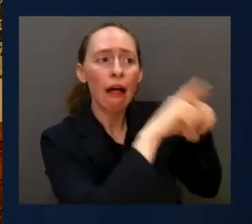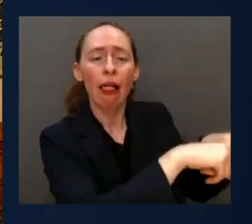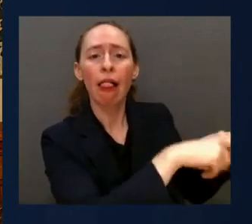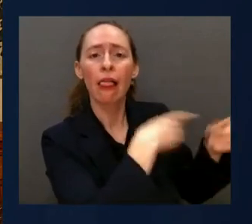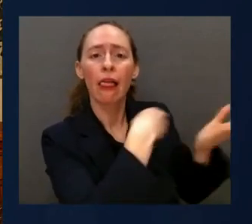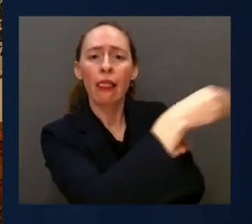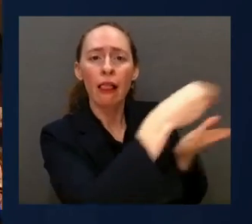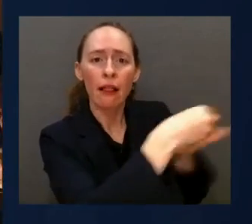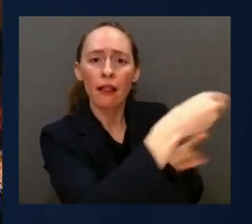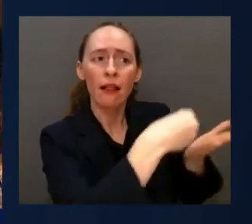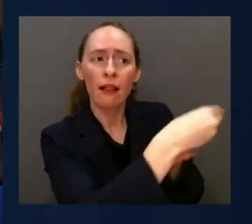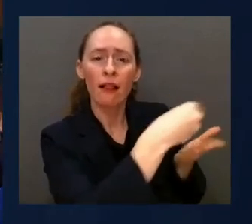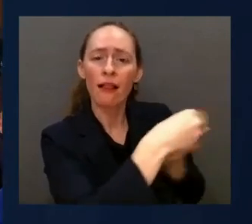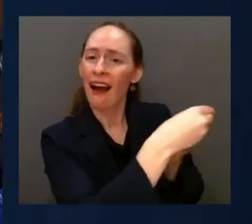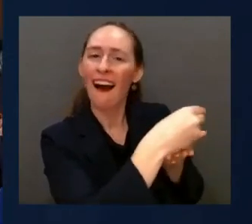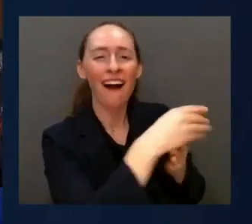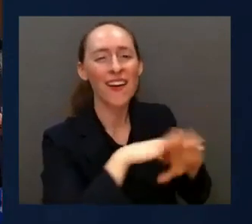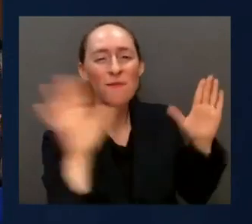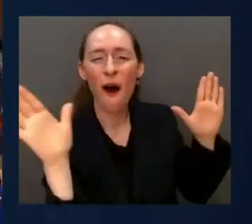Folks,